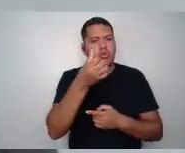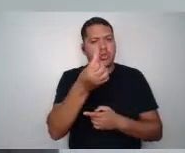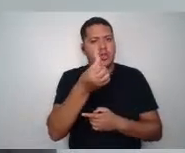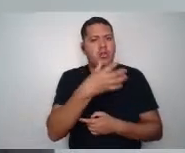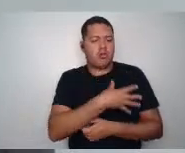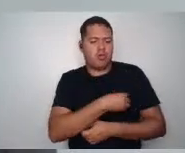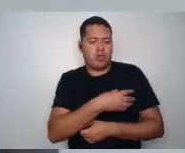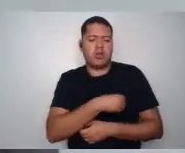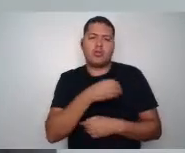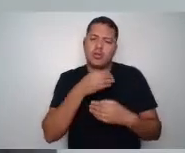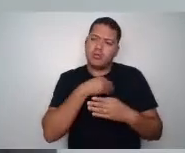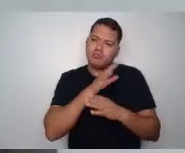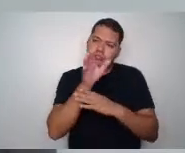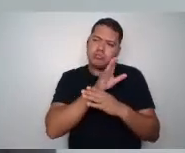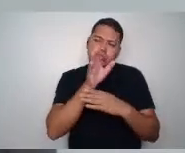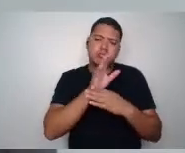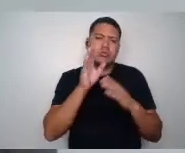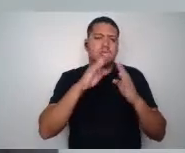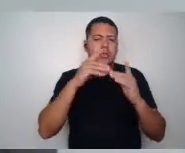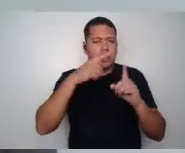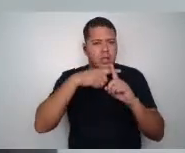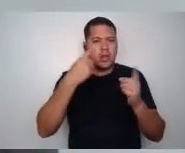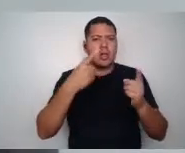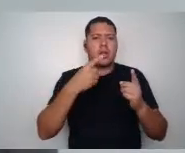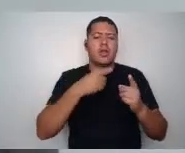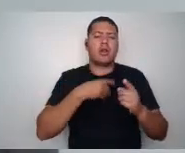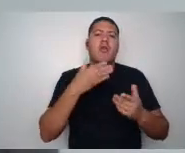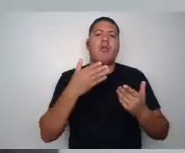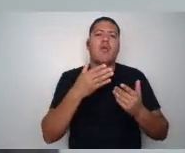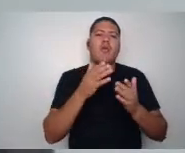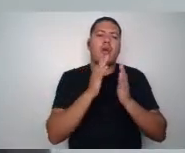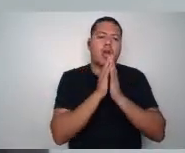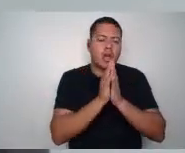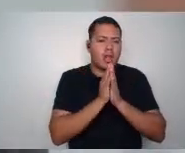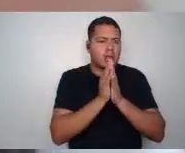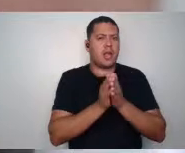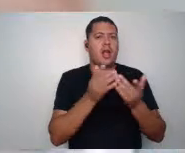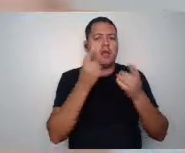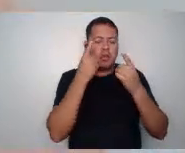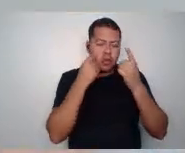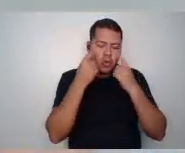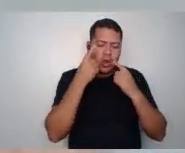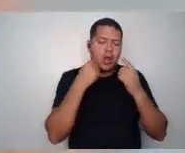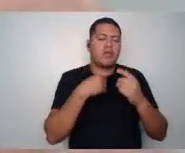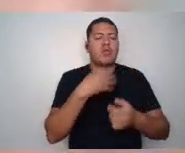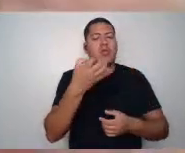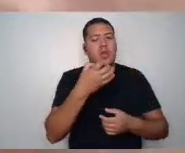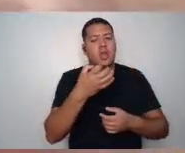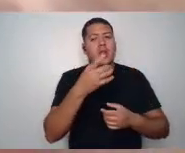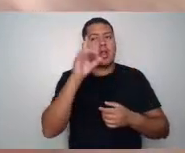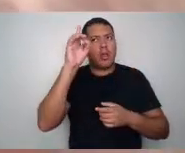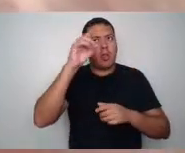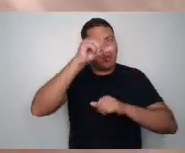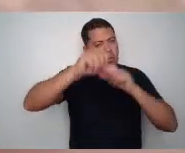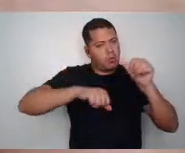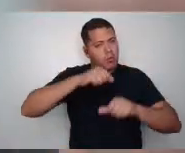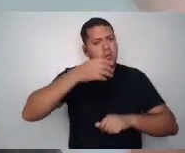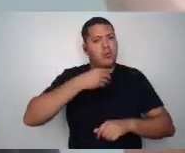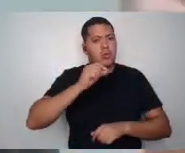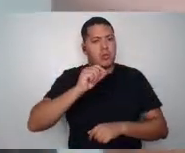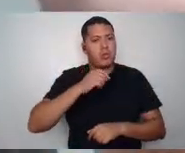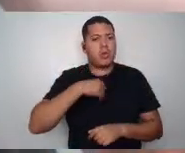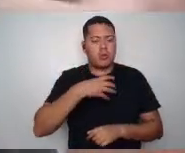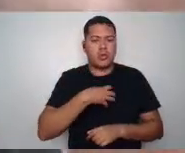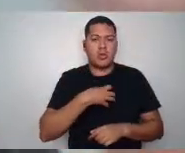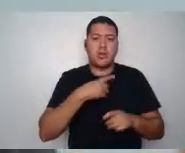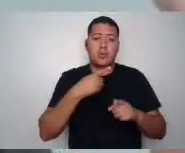I went to church, and I cried, and I prayed, and I asked God to change this within me, because